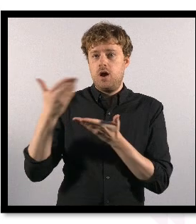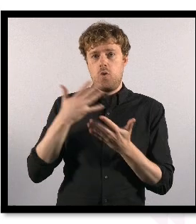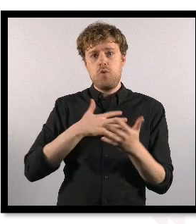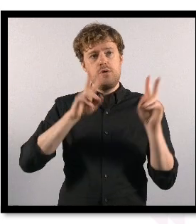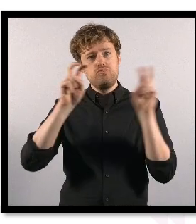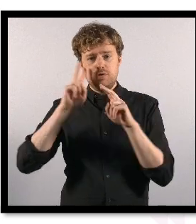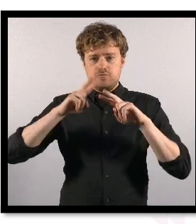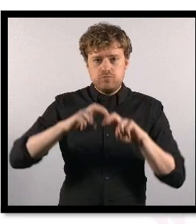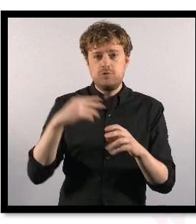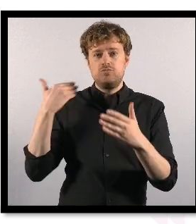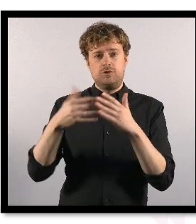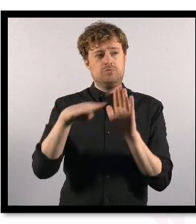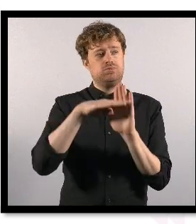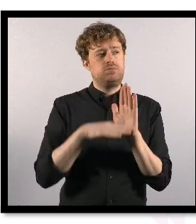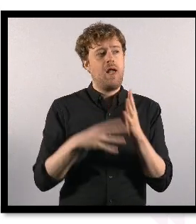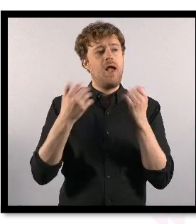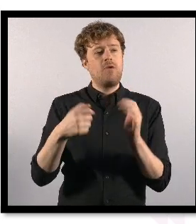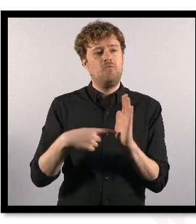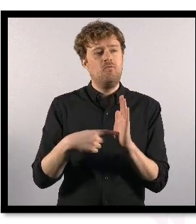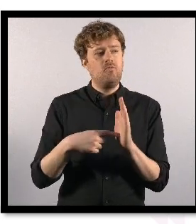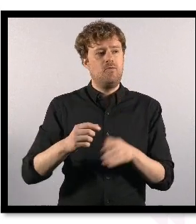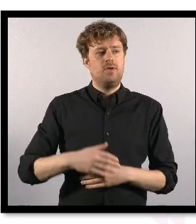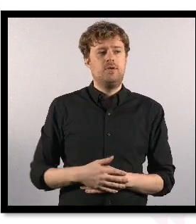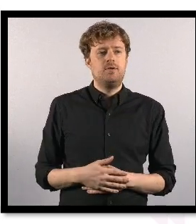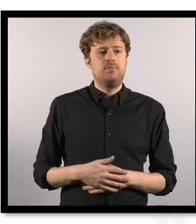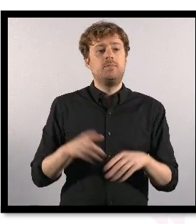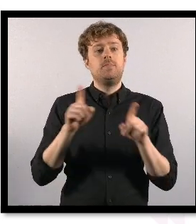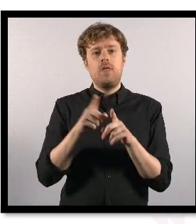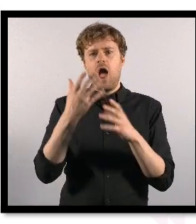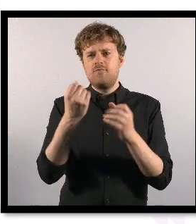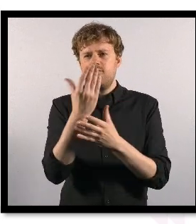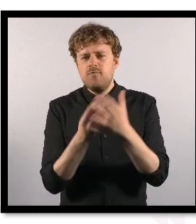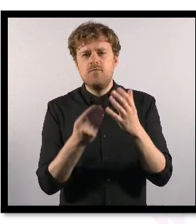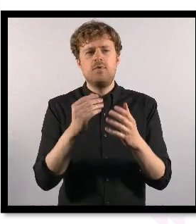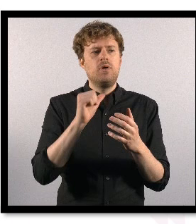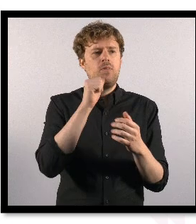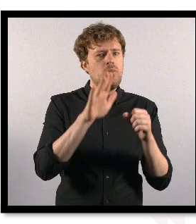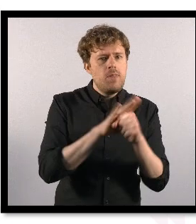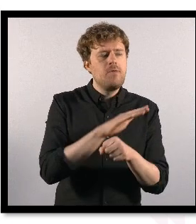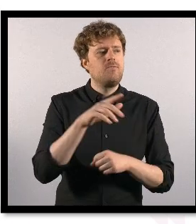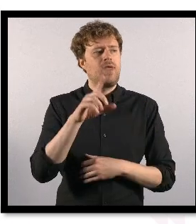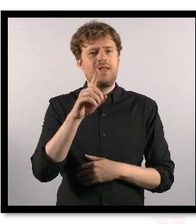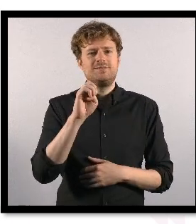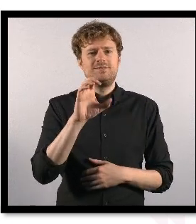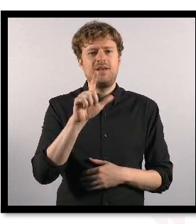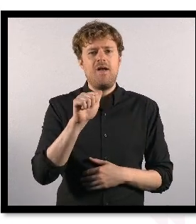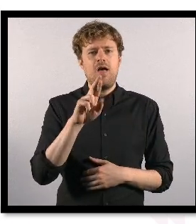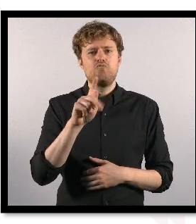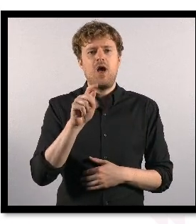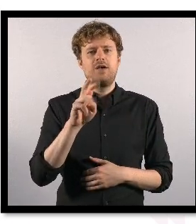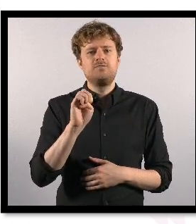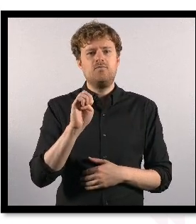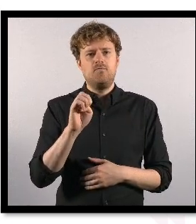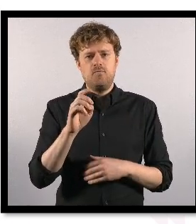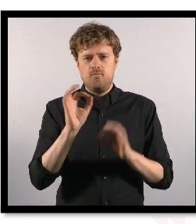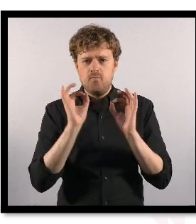it accordingly. I would say before you even check out those processes, you need to be really intentional